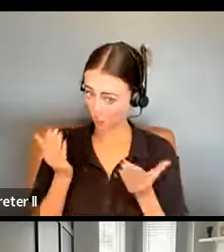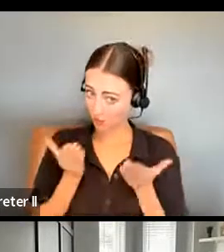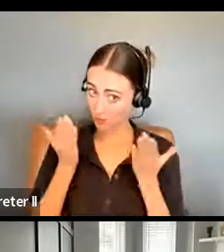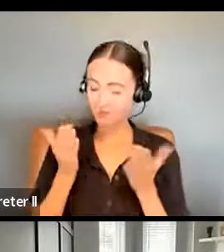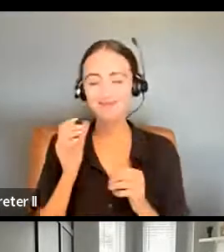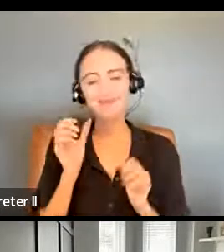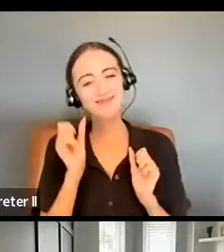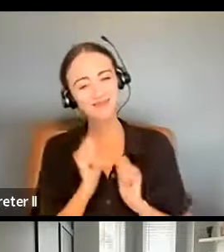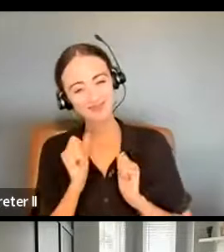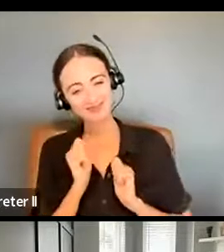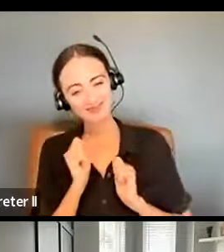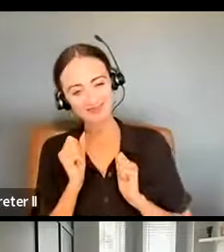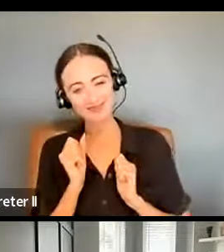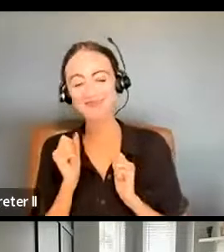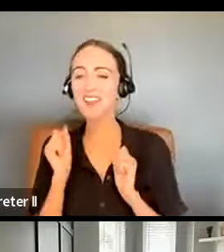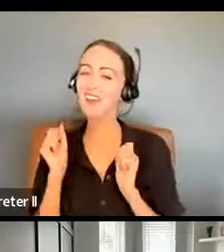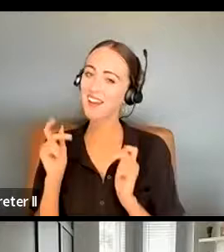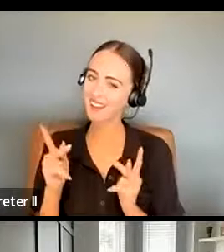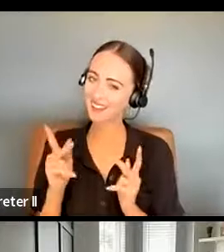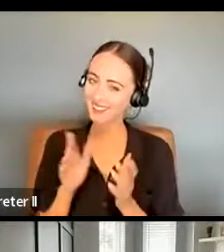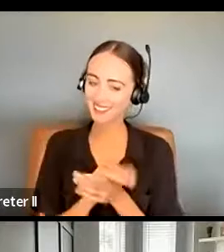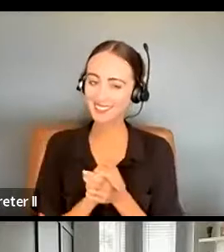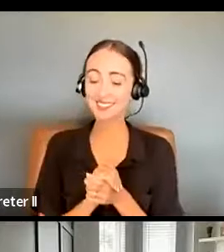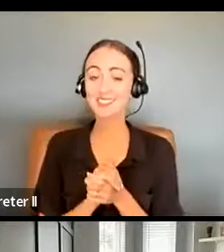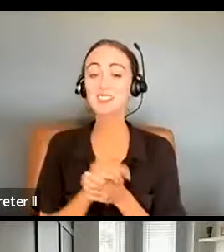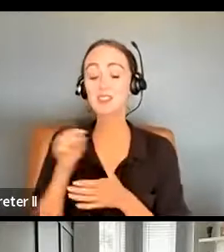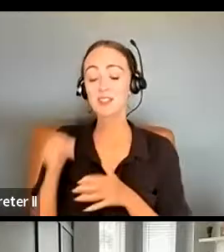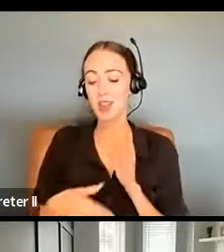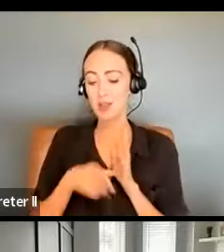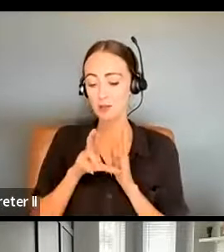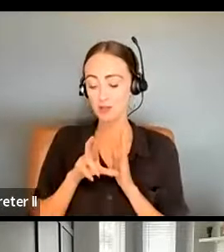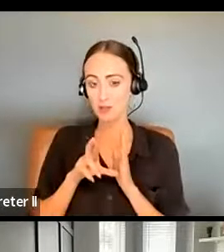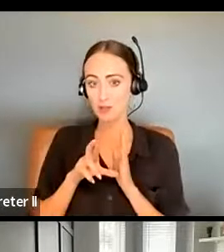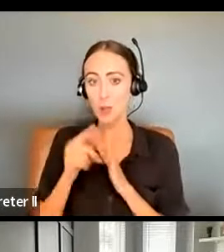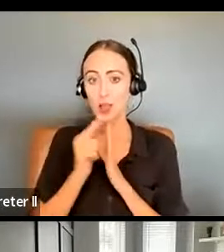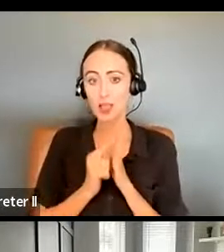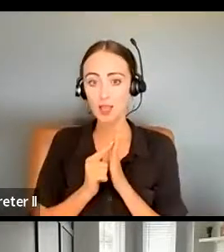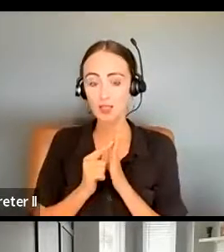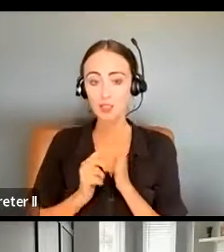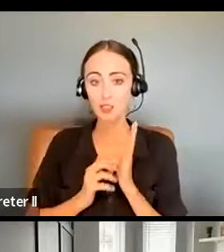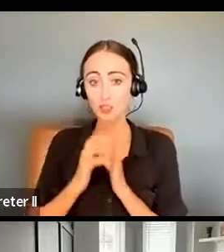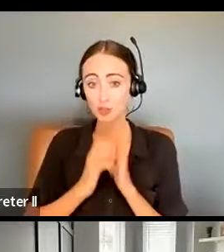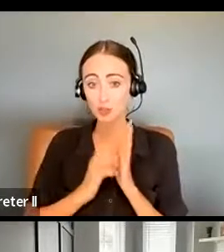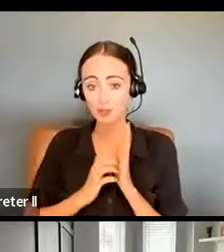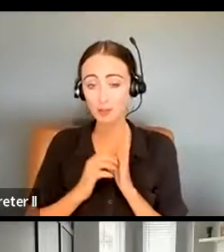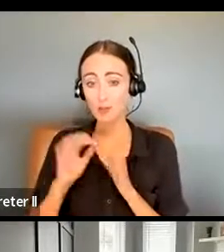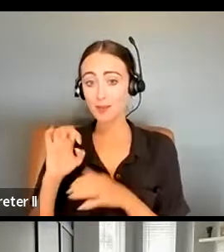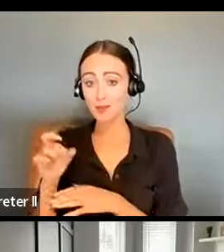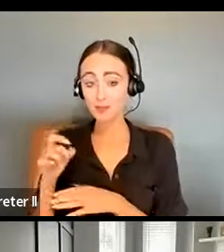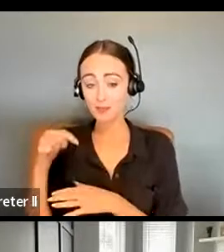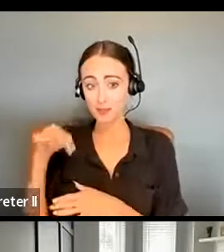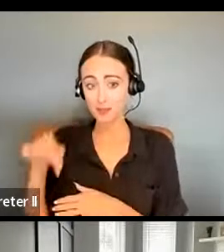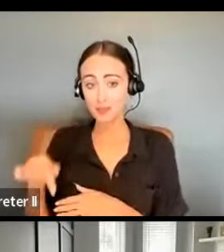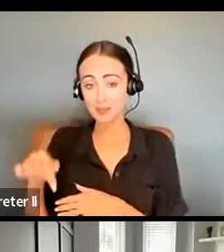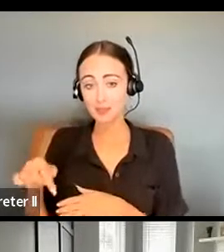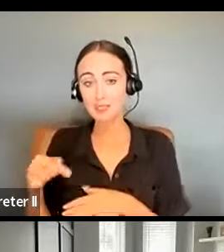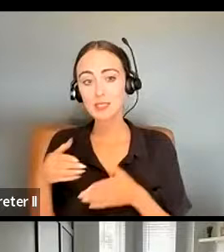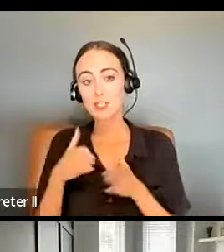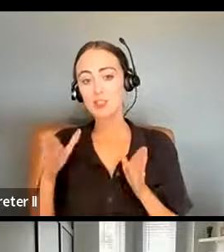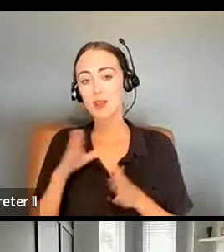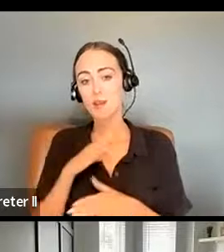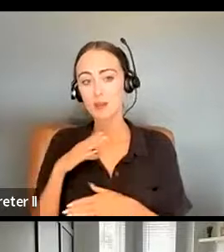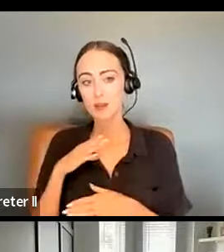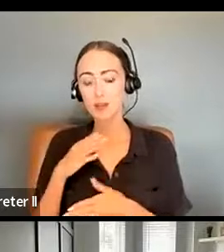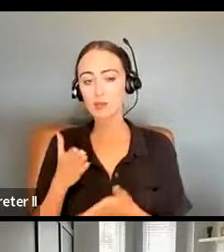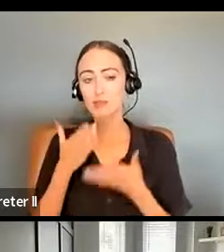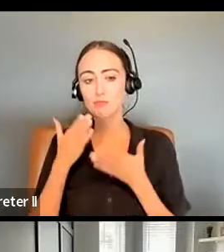would be delighted. Okay. Thank you. Upon reviewing the legislation drafted by the executive, the council's office of the general counsel recommended that we